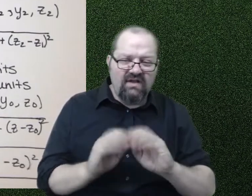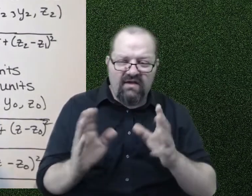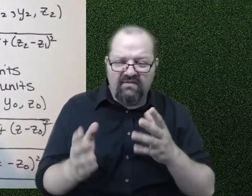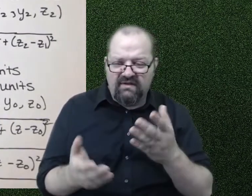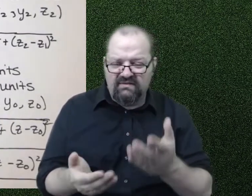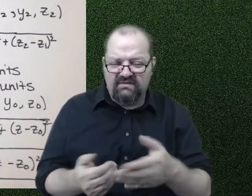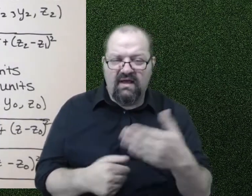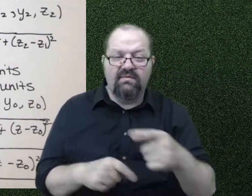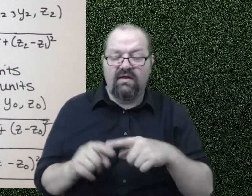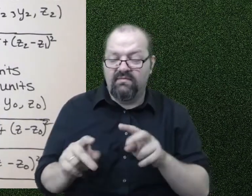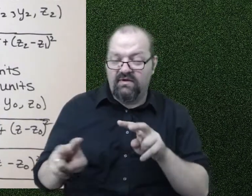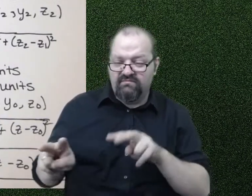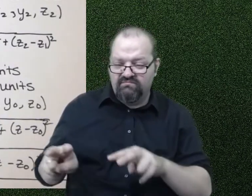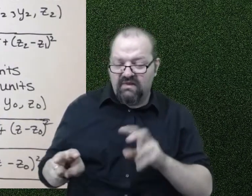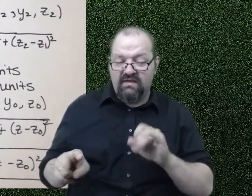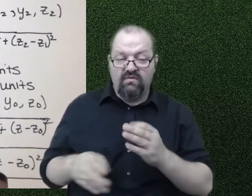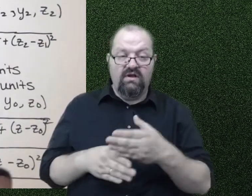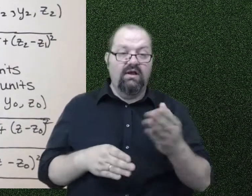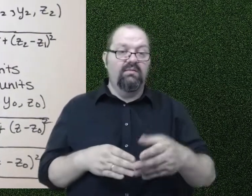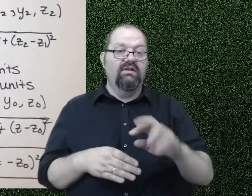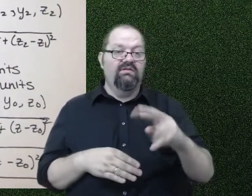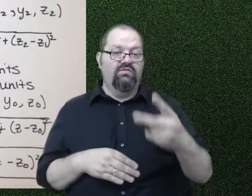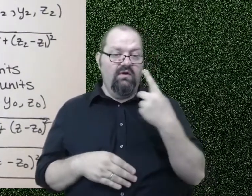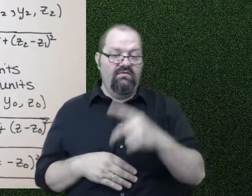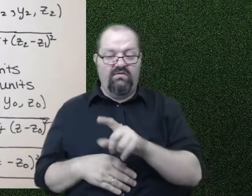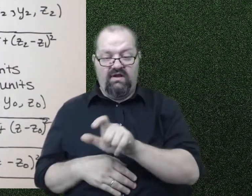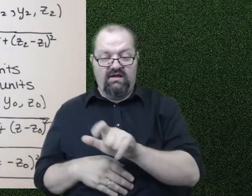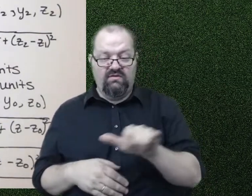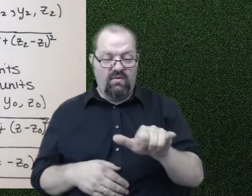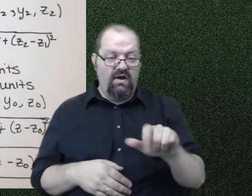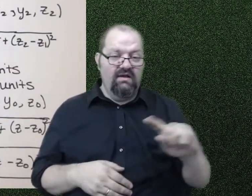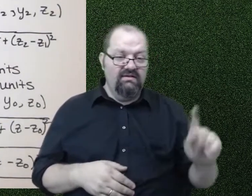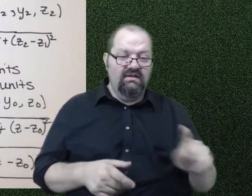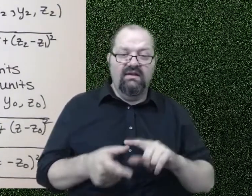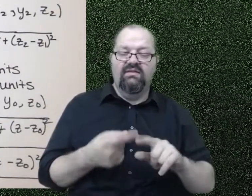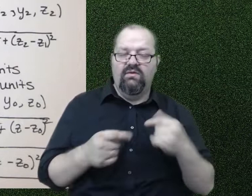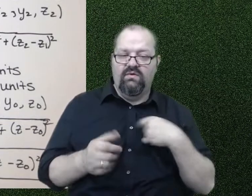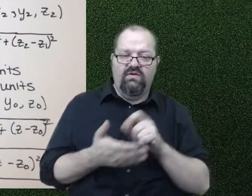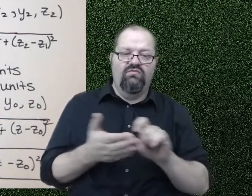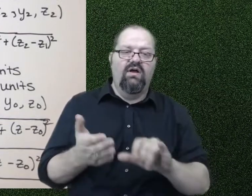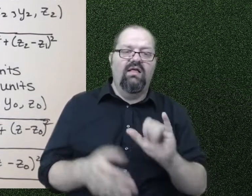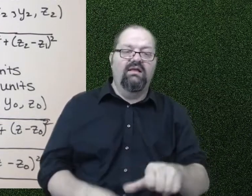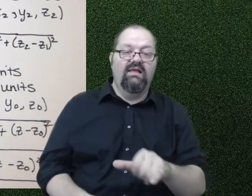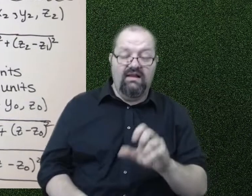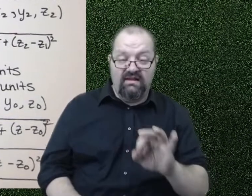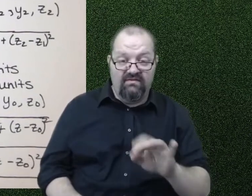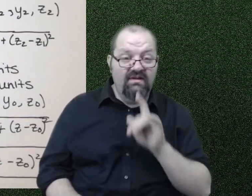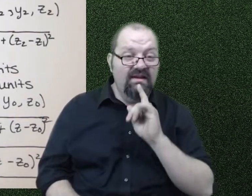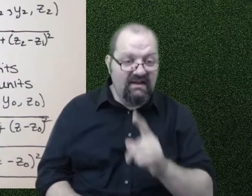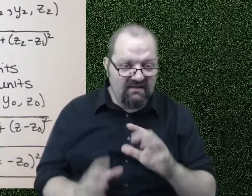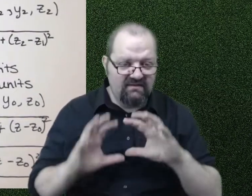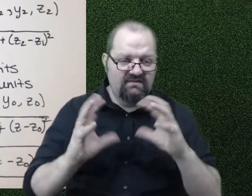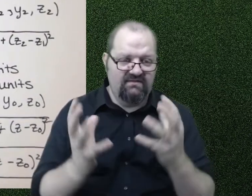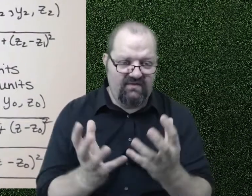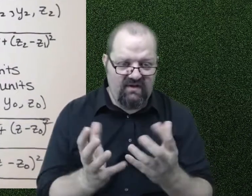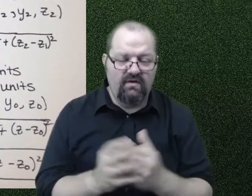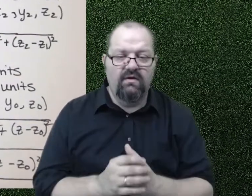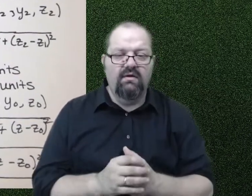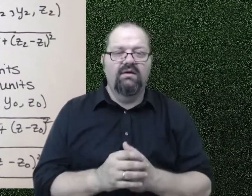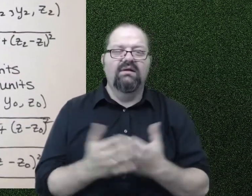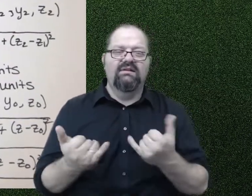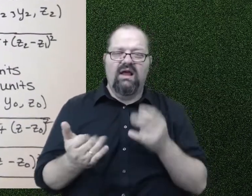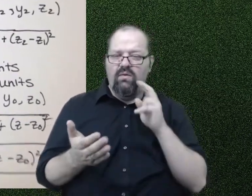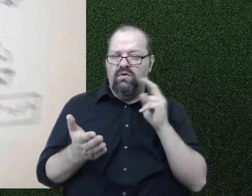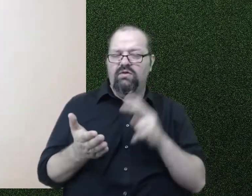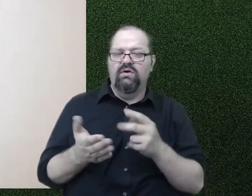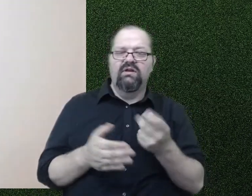be. But if we complete the square on the x, the y, and the z, we can write it like this, if it truly is a sphere. And so we're going to look at a couple of